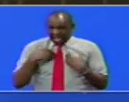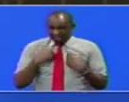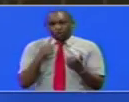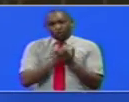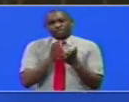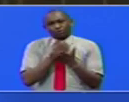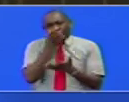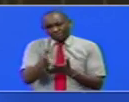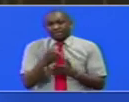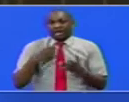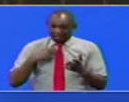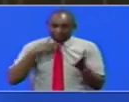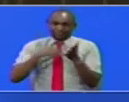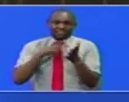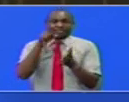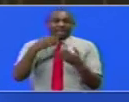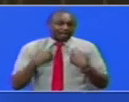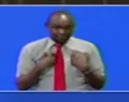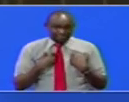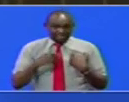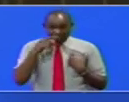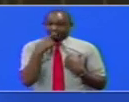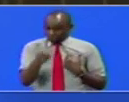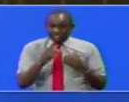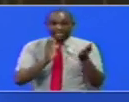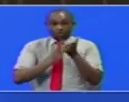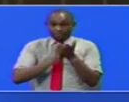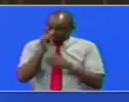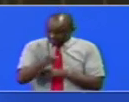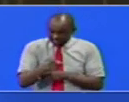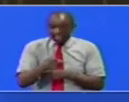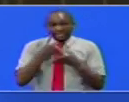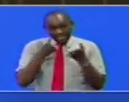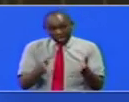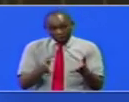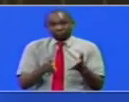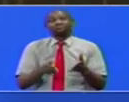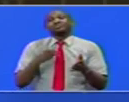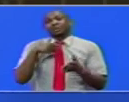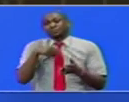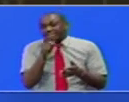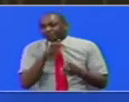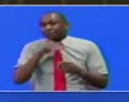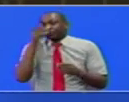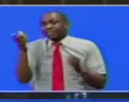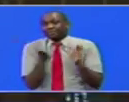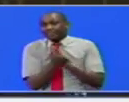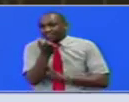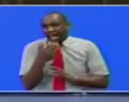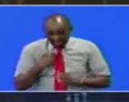Audit Office, were guilty for prosecution, and they recommend that. And the Director of Public Prosecution went through the file and felt that